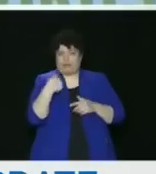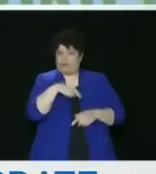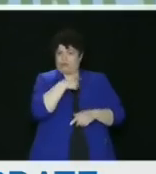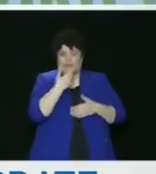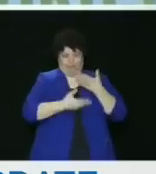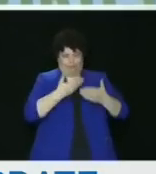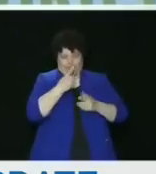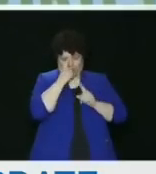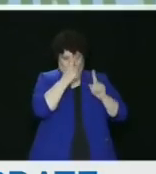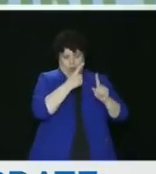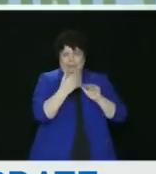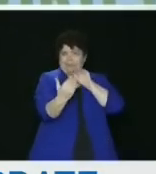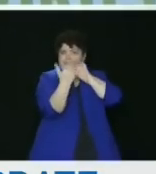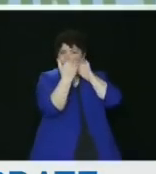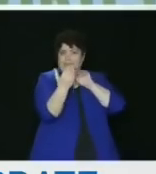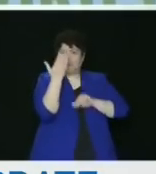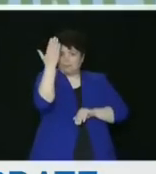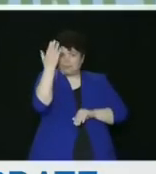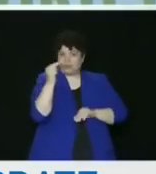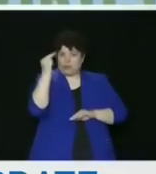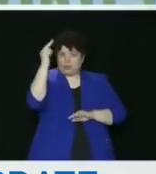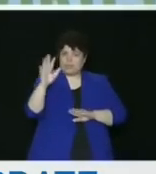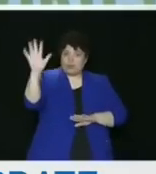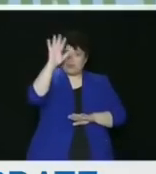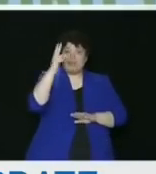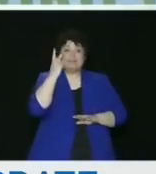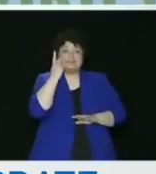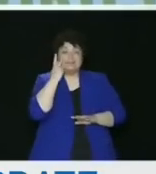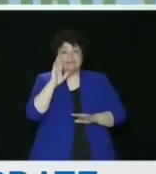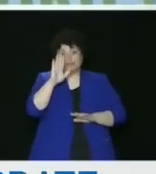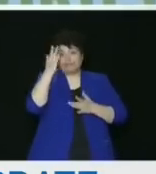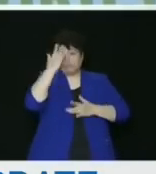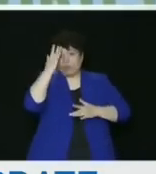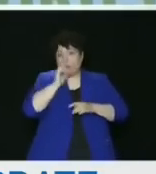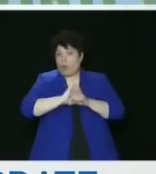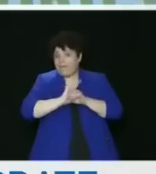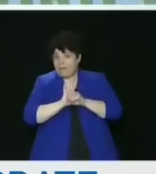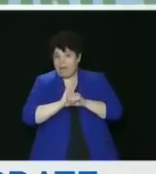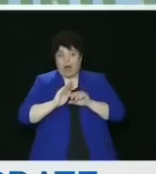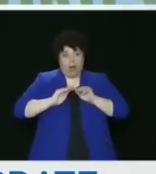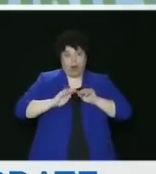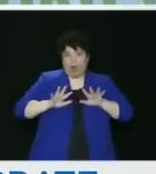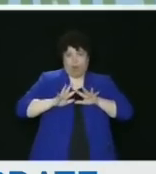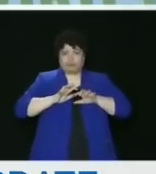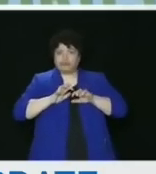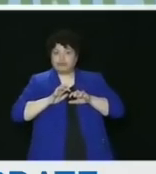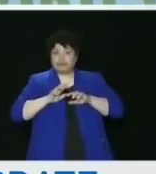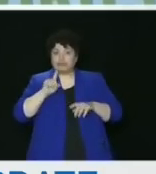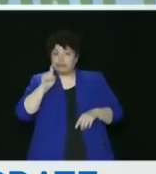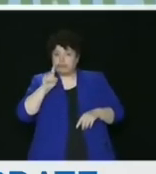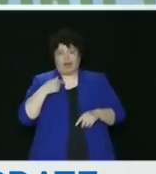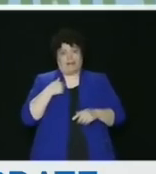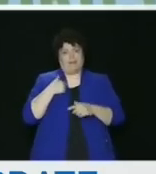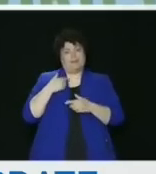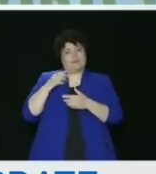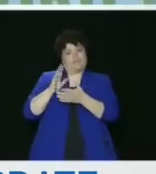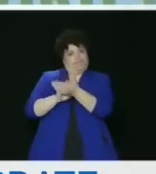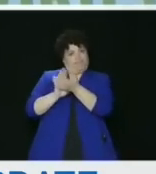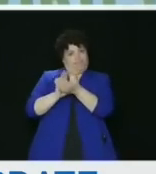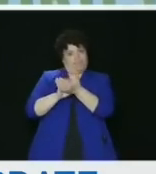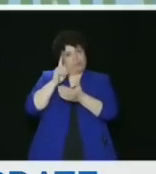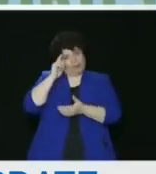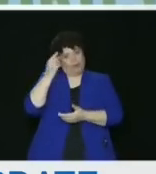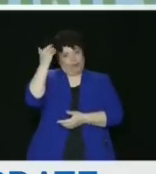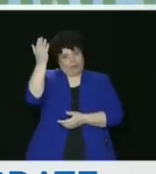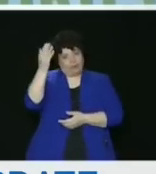now, and then see what happens to the epidemiology. So kudos to them, and I expect